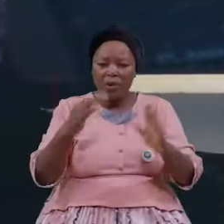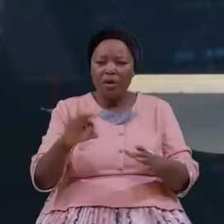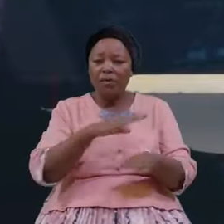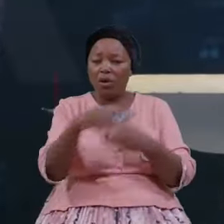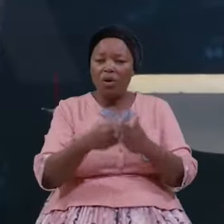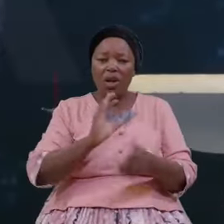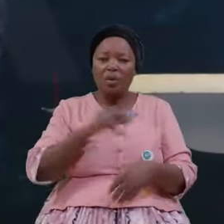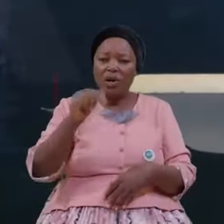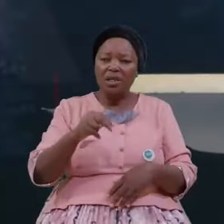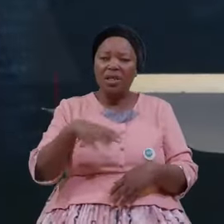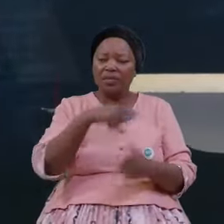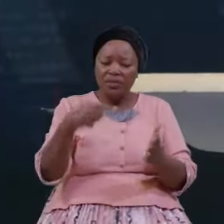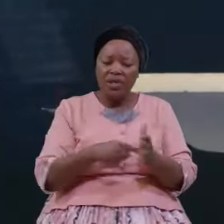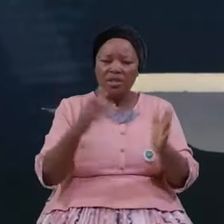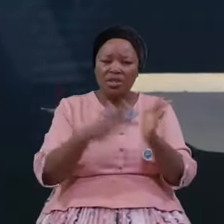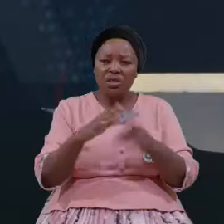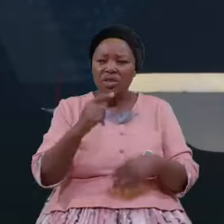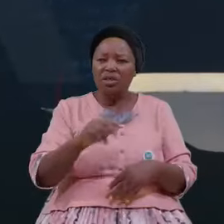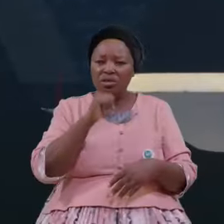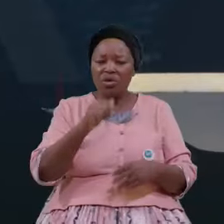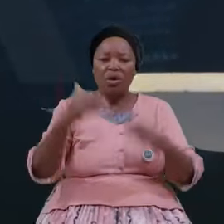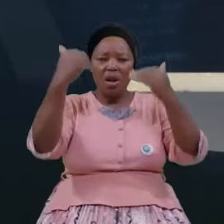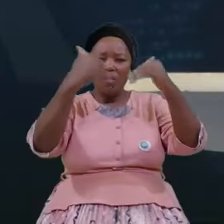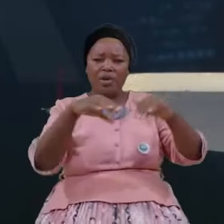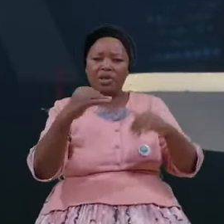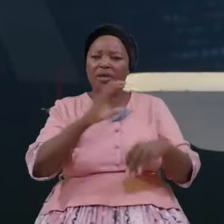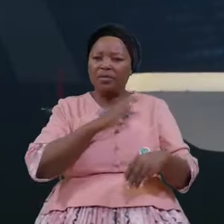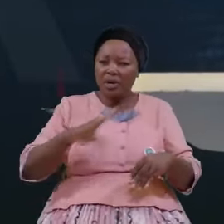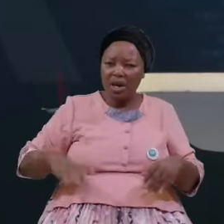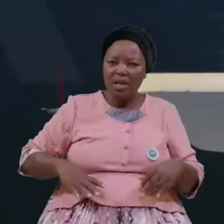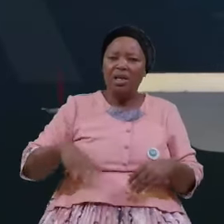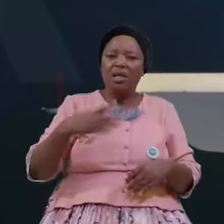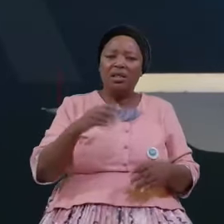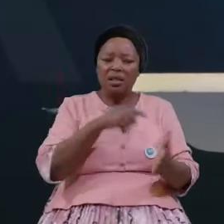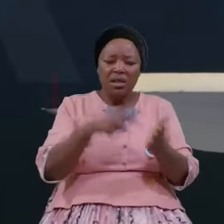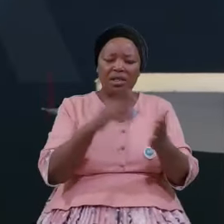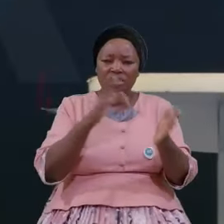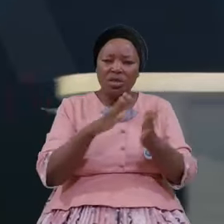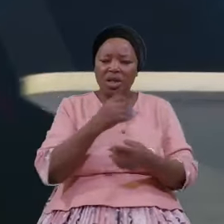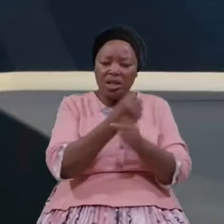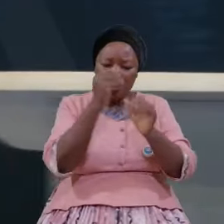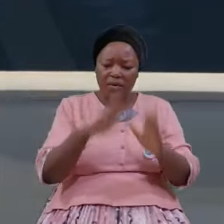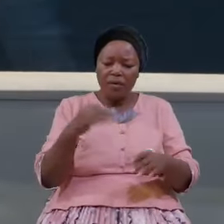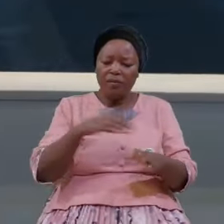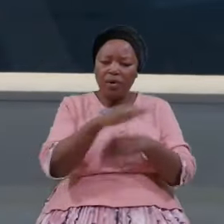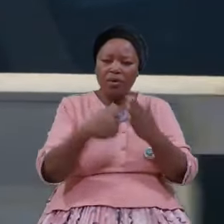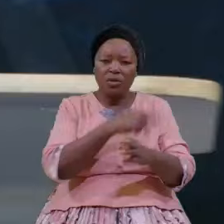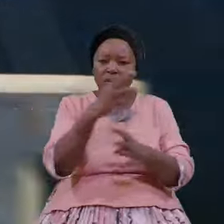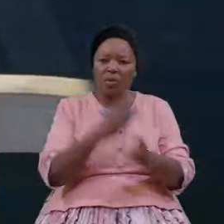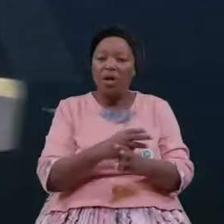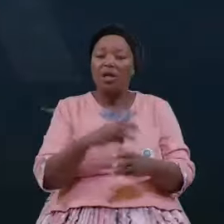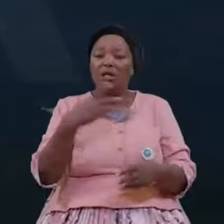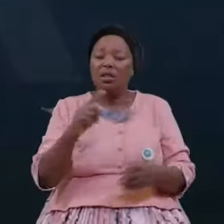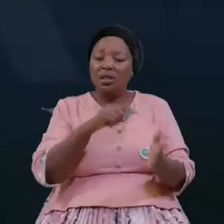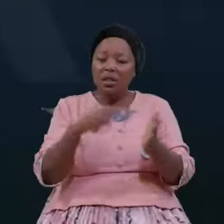uplifted Christ. This Jesus, the Savior of the whole world. This Jesus, the one that cures